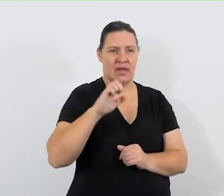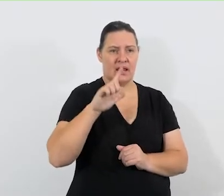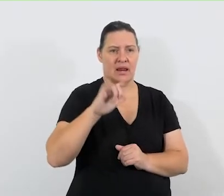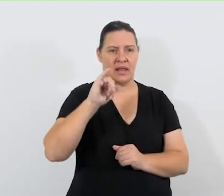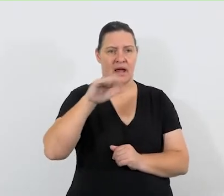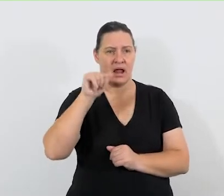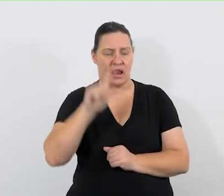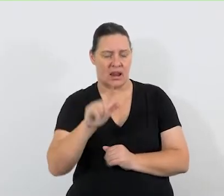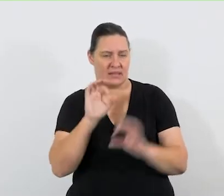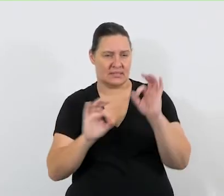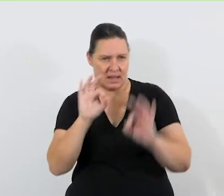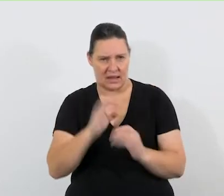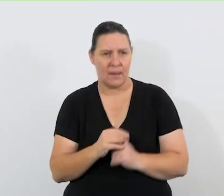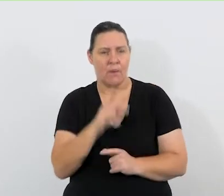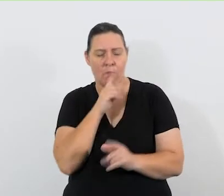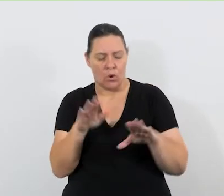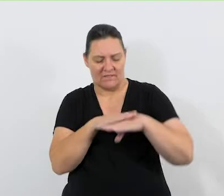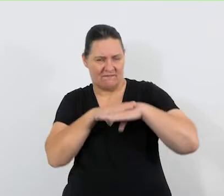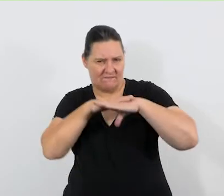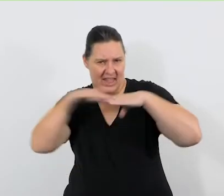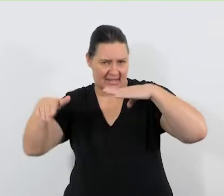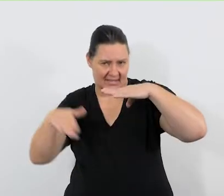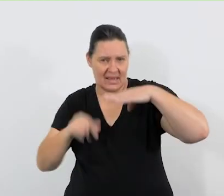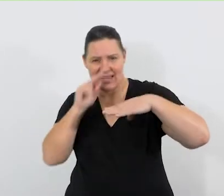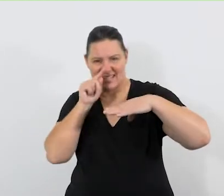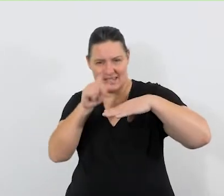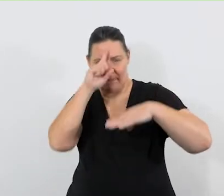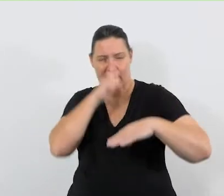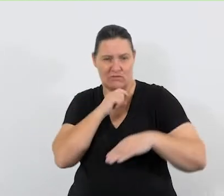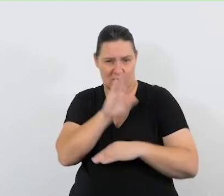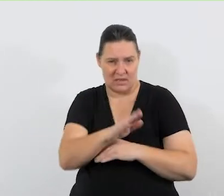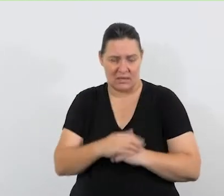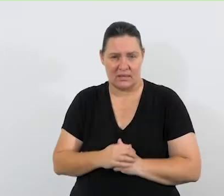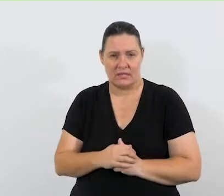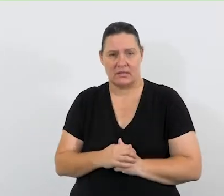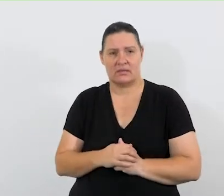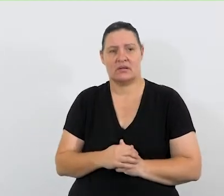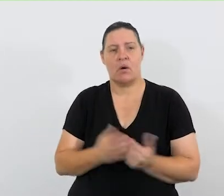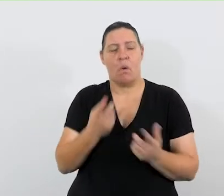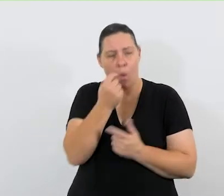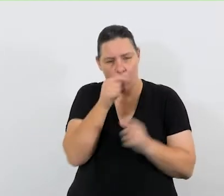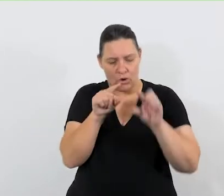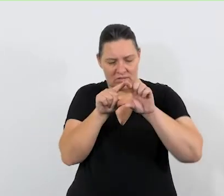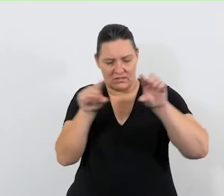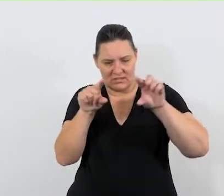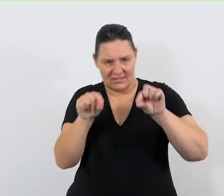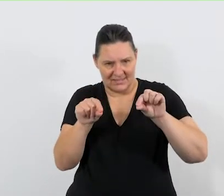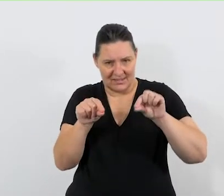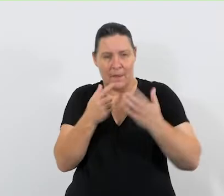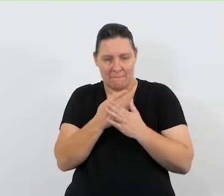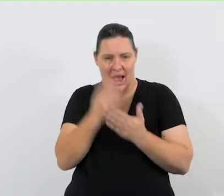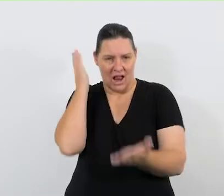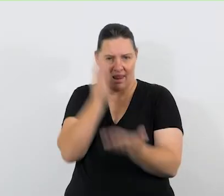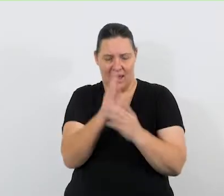cells. So epithelial cells are mostly flat. As you can see on this picture, they are almost